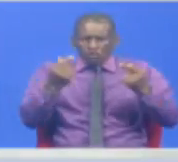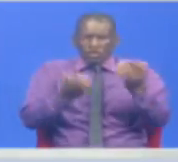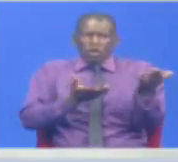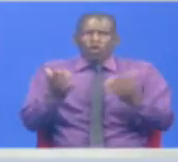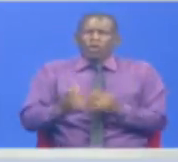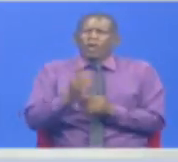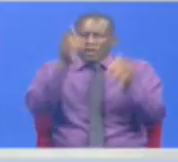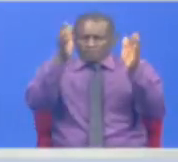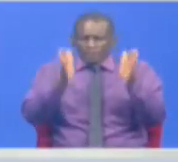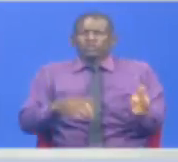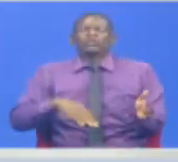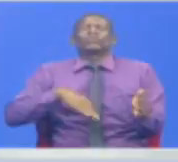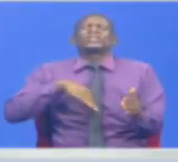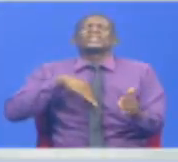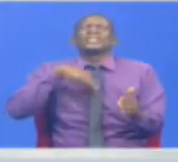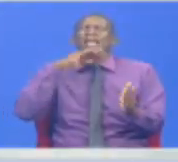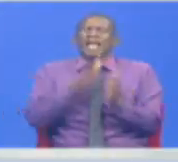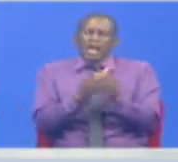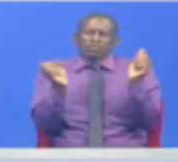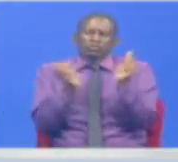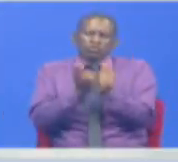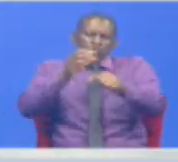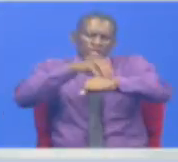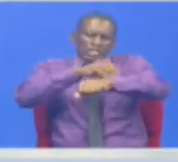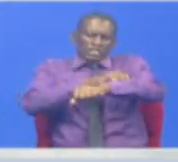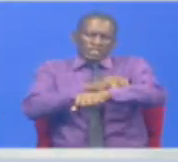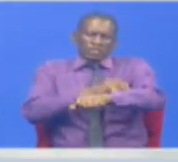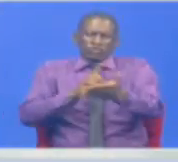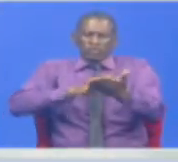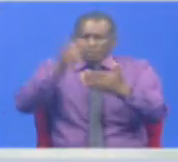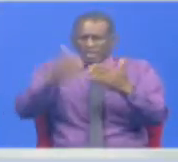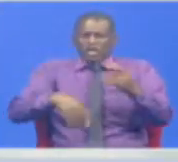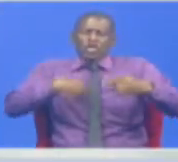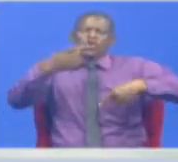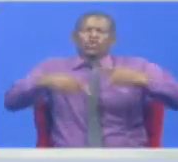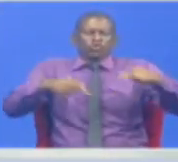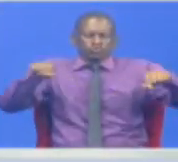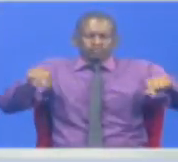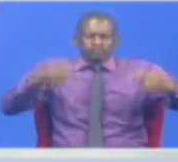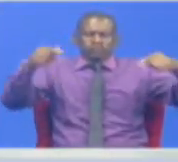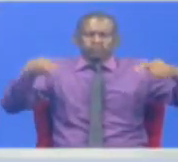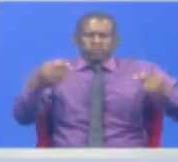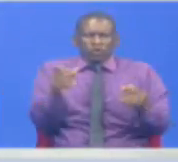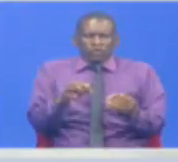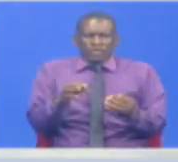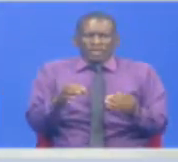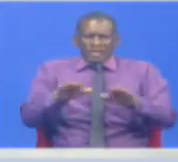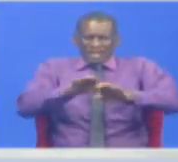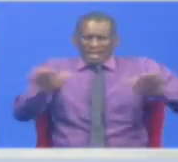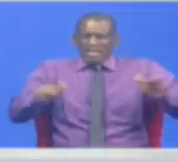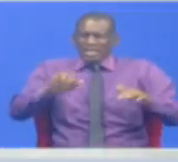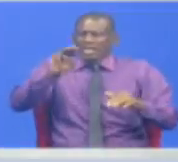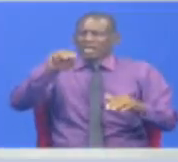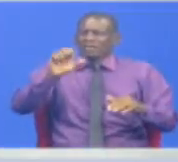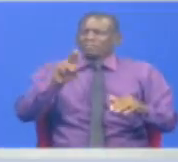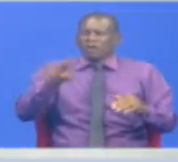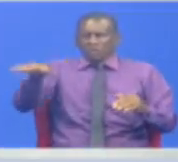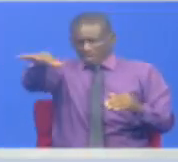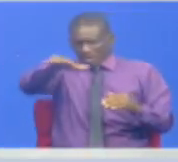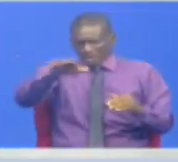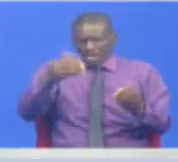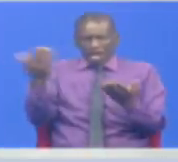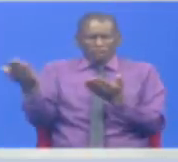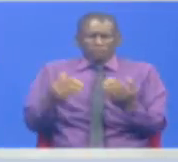one dead and 12 injured over the weekend. The ongoing dispute over land within the Mau region has also left tension at an